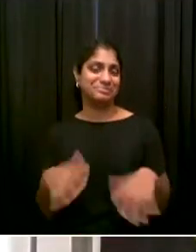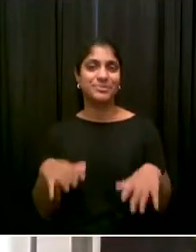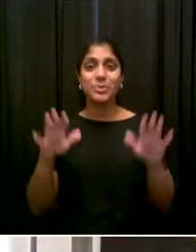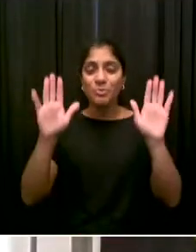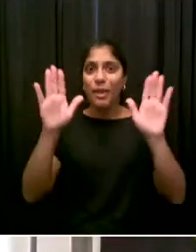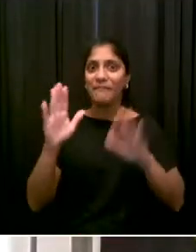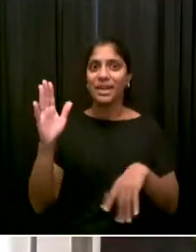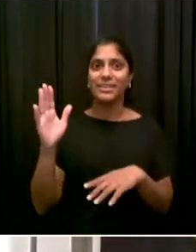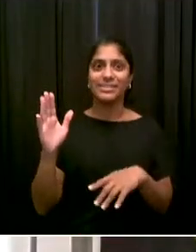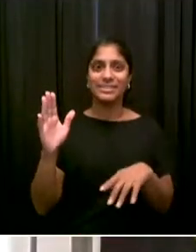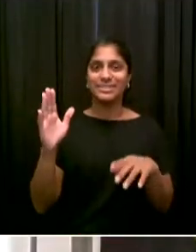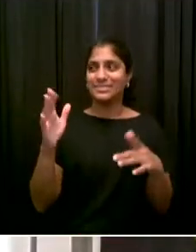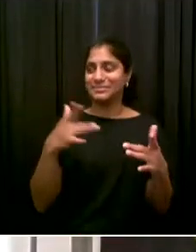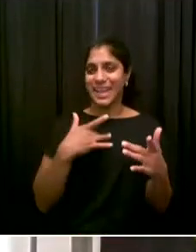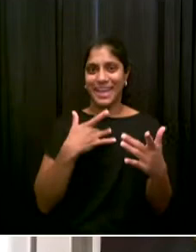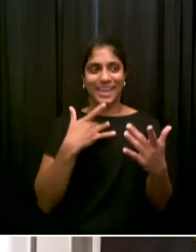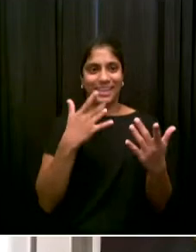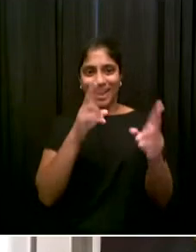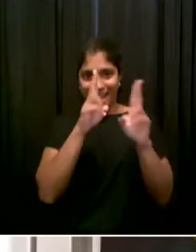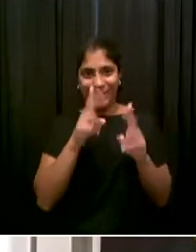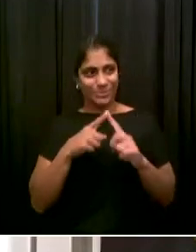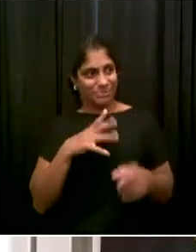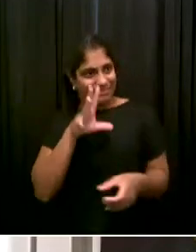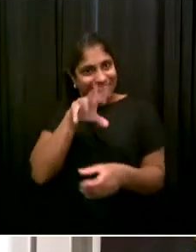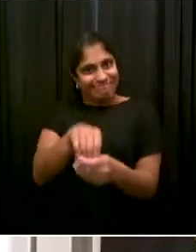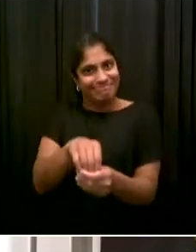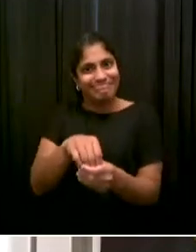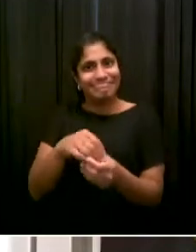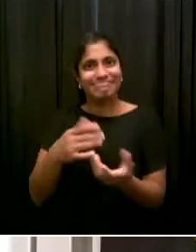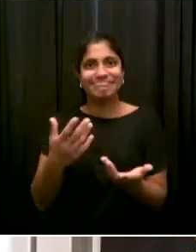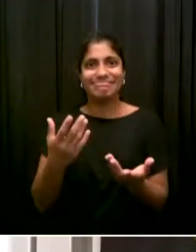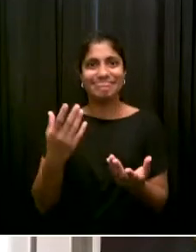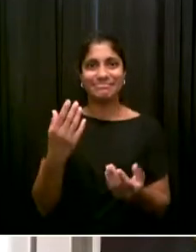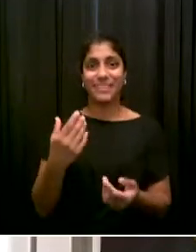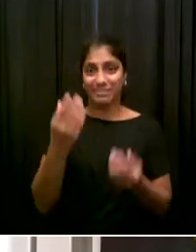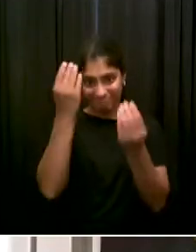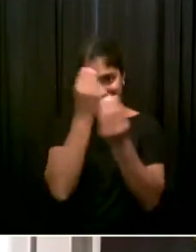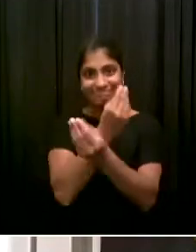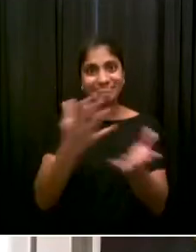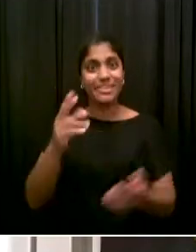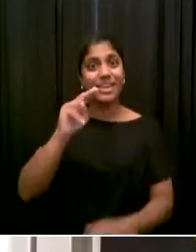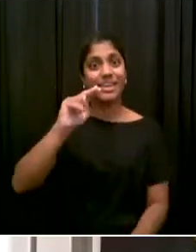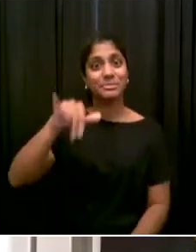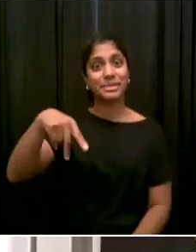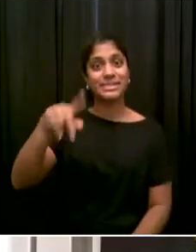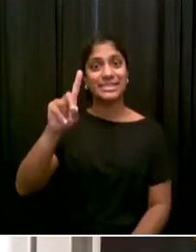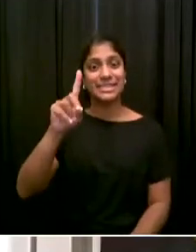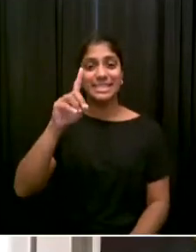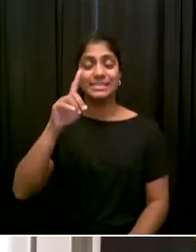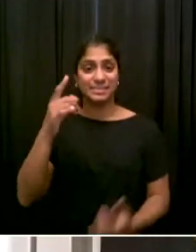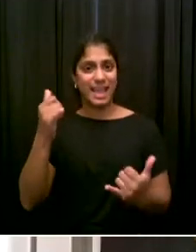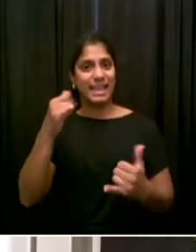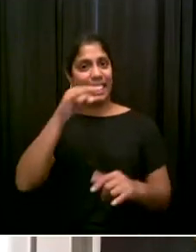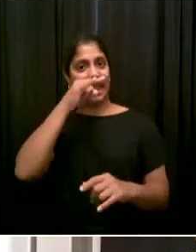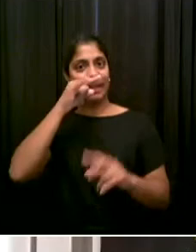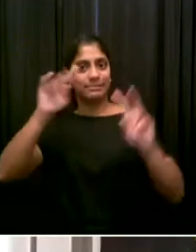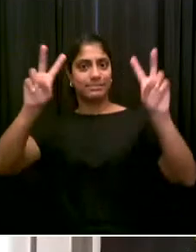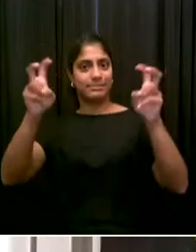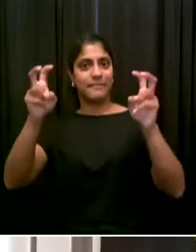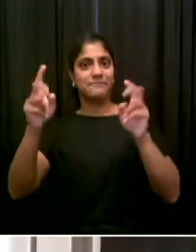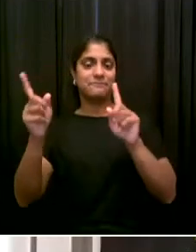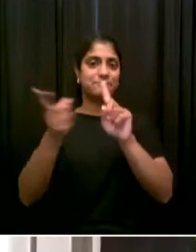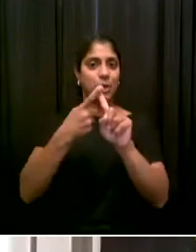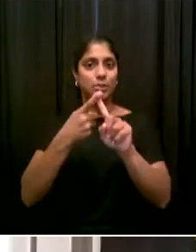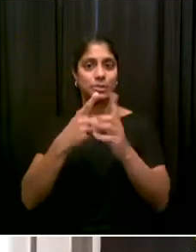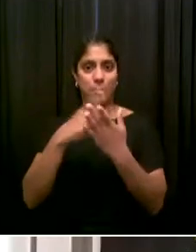on NYC Kids First. We recognize June as Gun Violence Awareness Month, which has been an epidemic in our country that